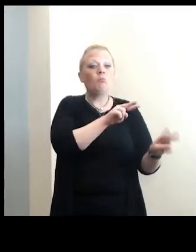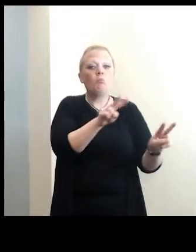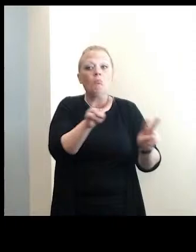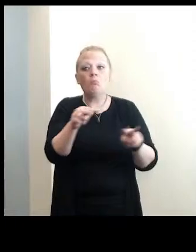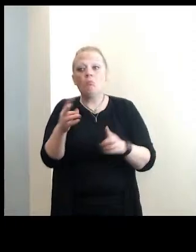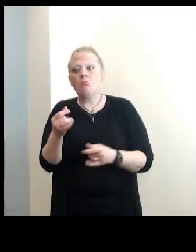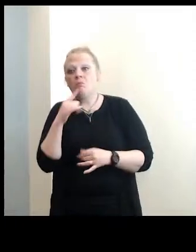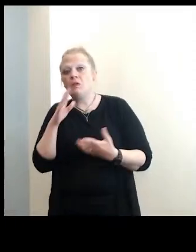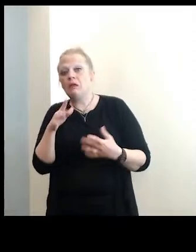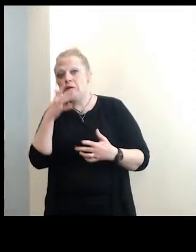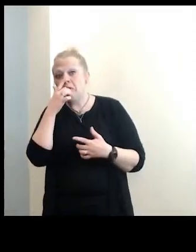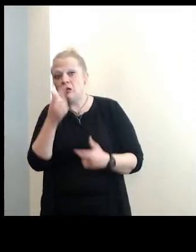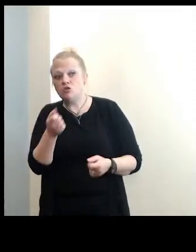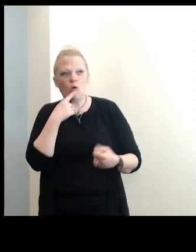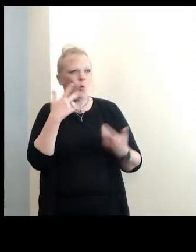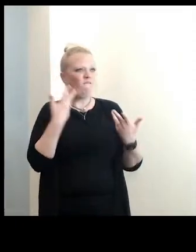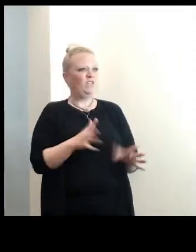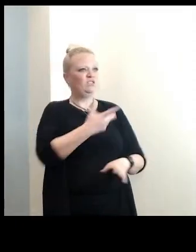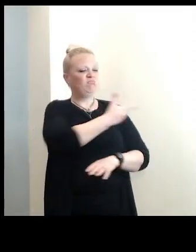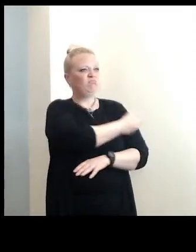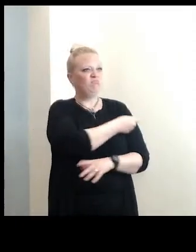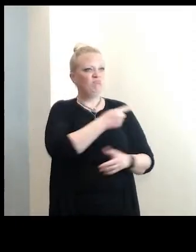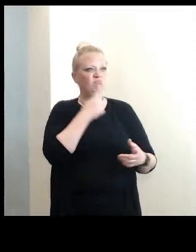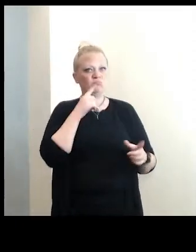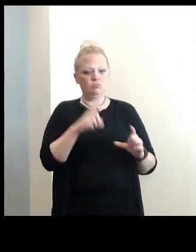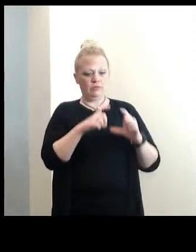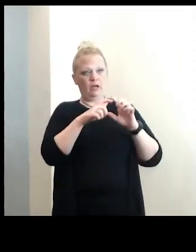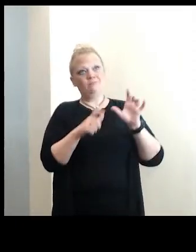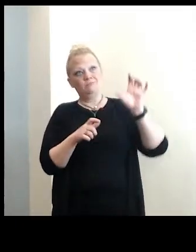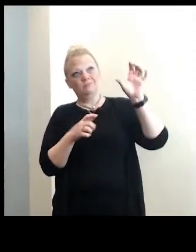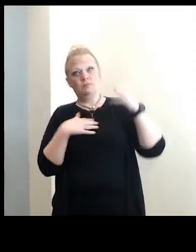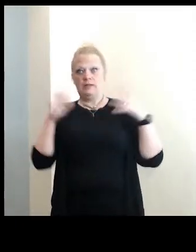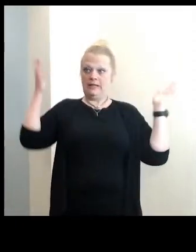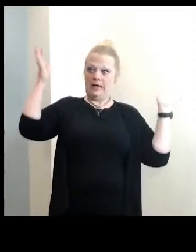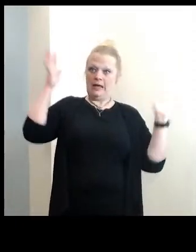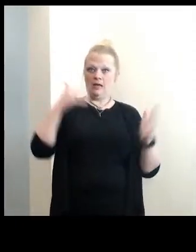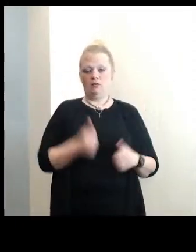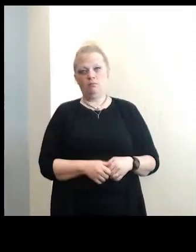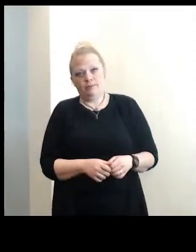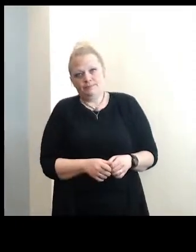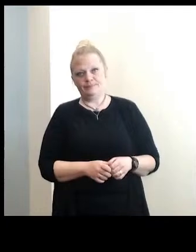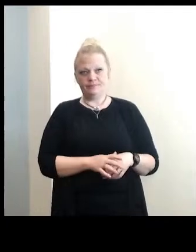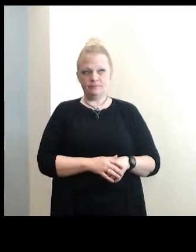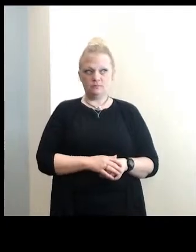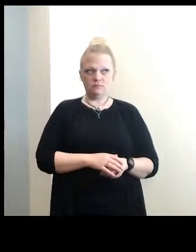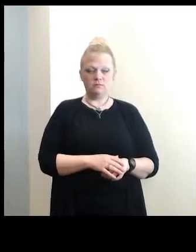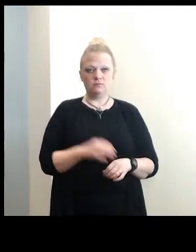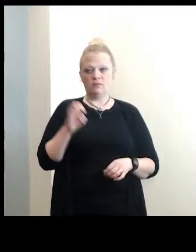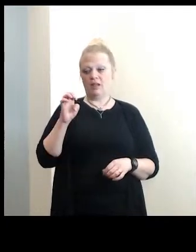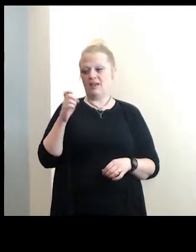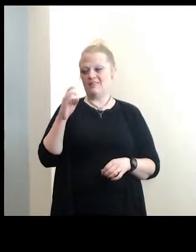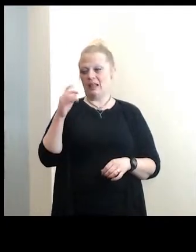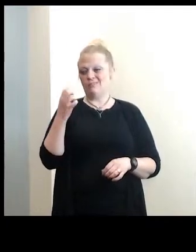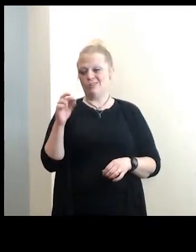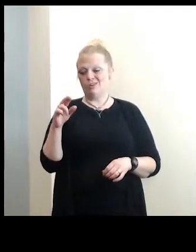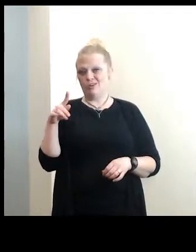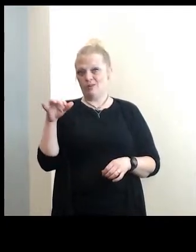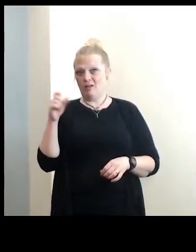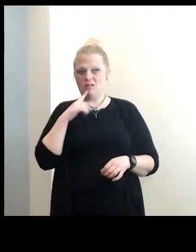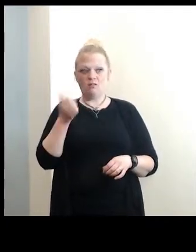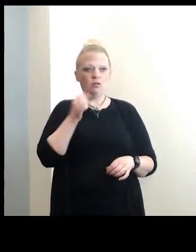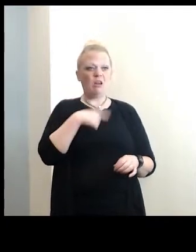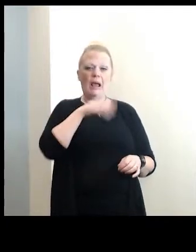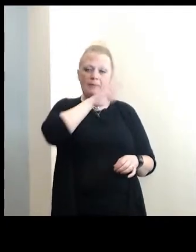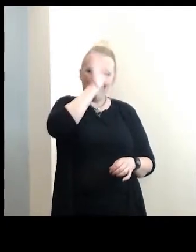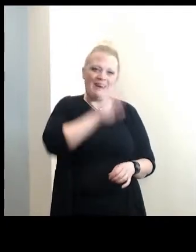people are like, I'm fully vaccinated. They even show me their cards. I'm like, yay, good for you. Or Excelsior Pass, and then others are like, I'm never